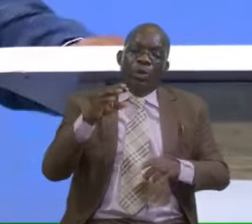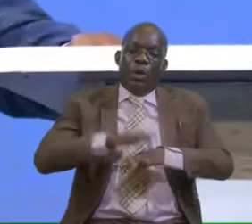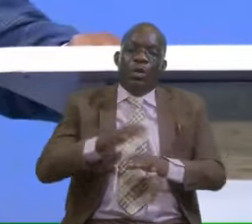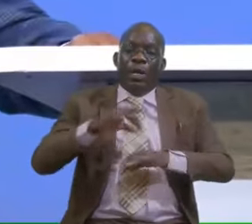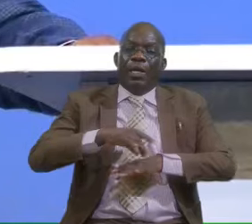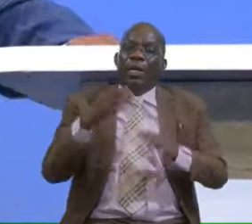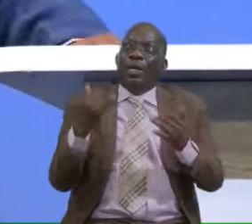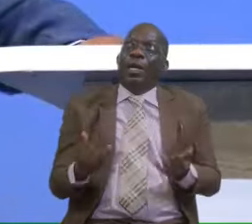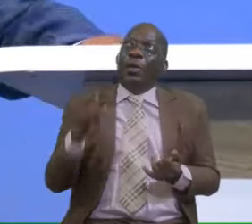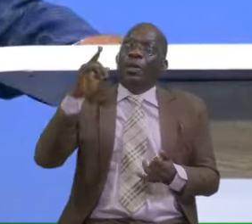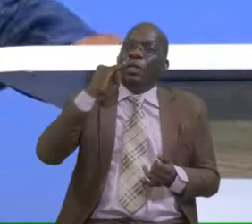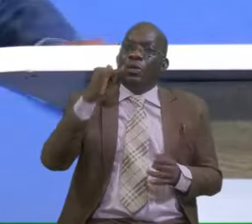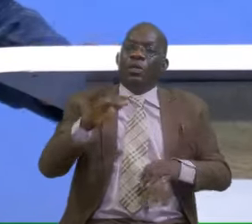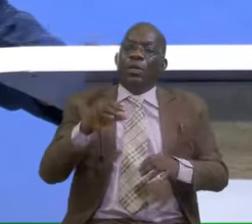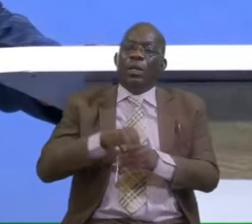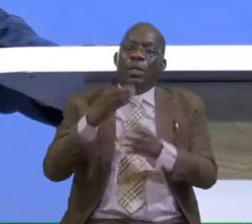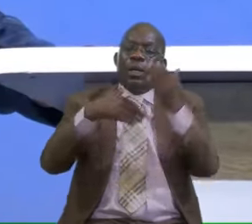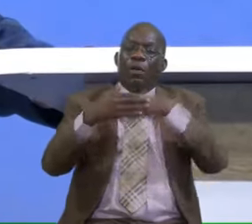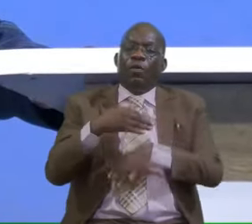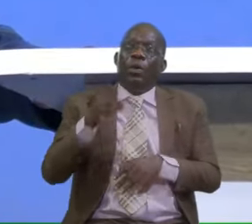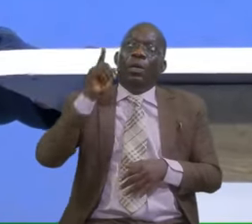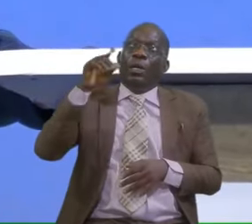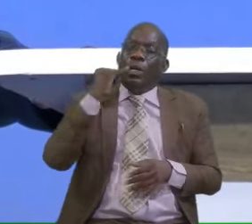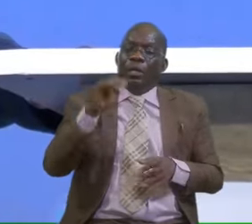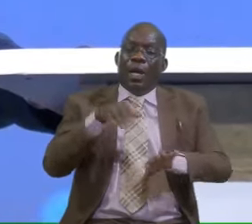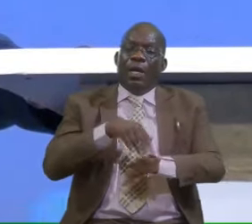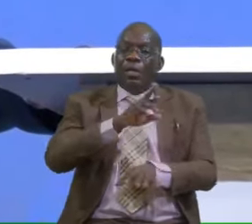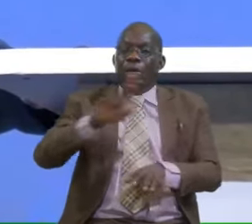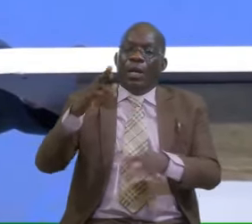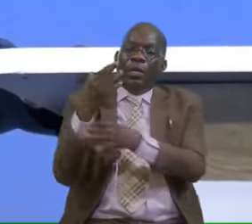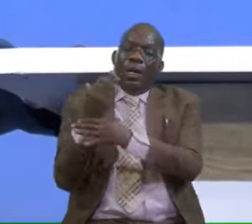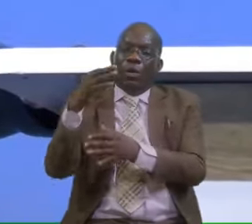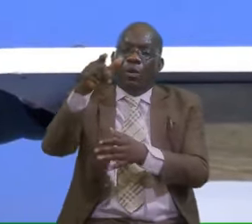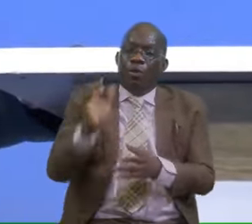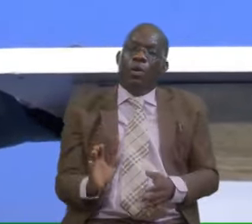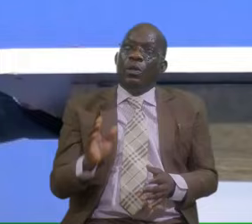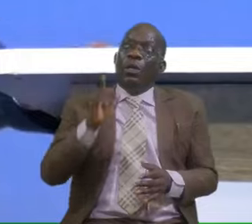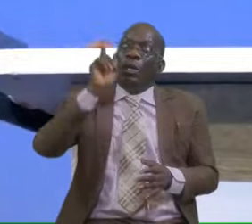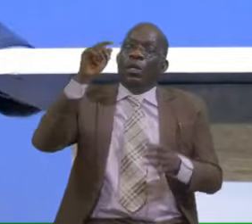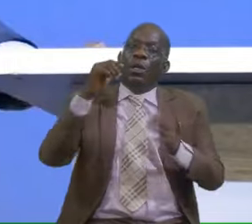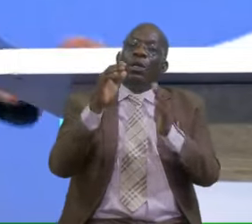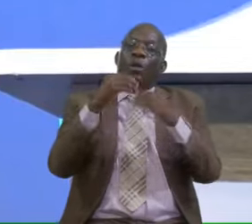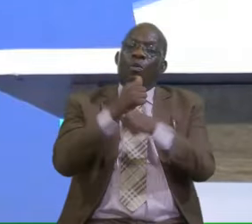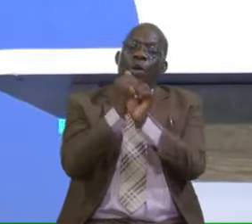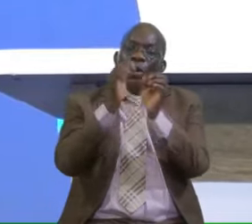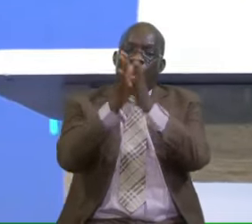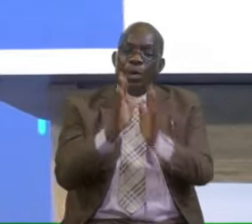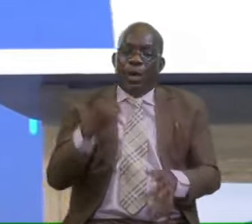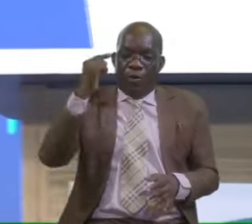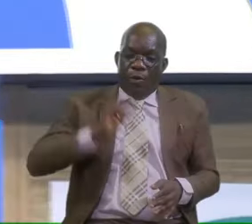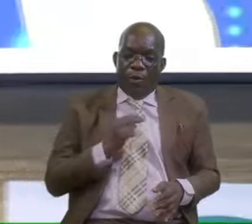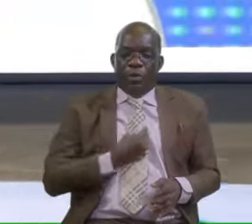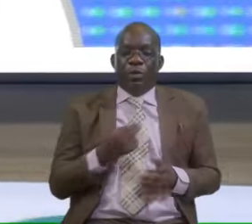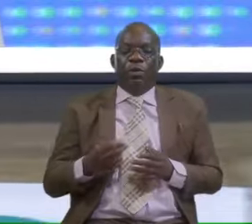heaven, is at the right hand of God, and he maketh intercession for us.